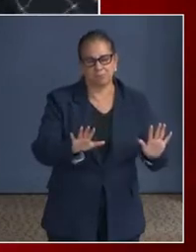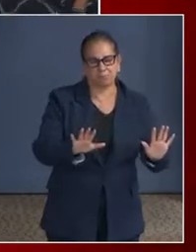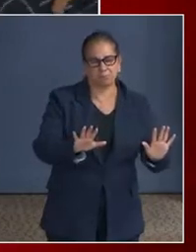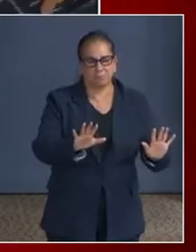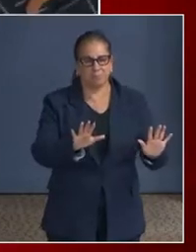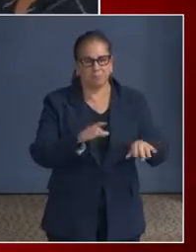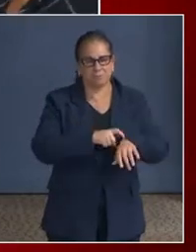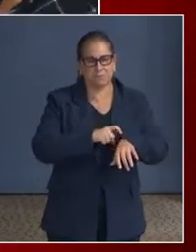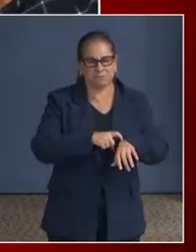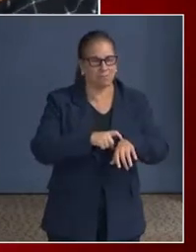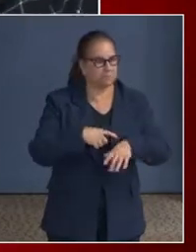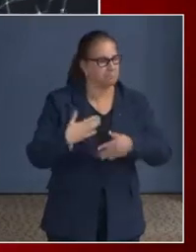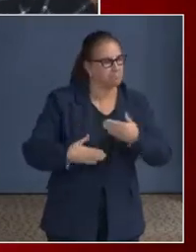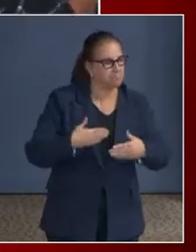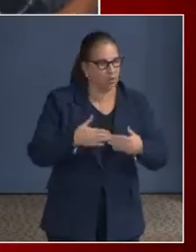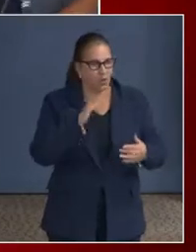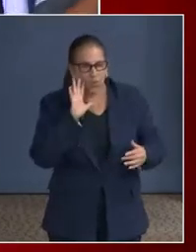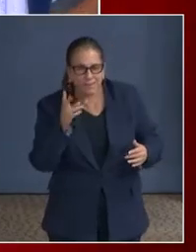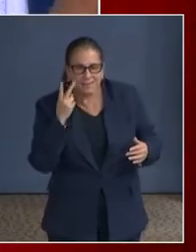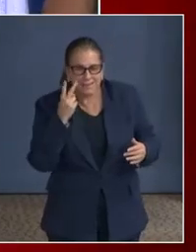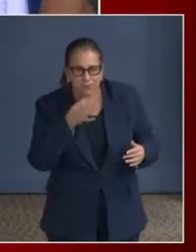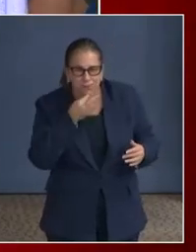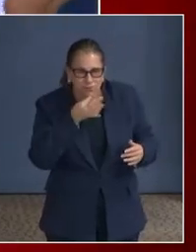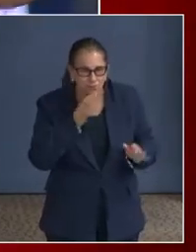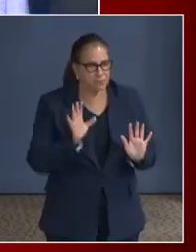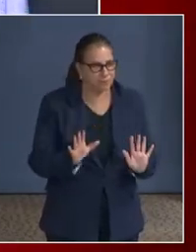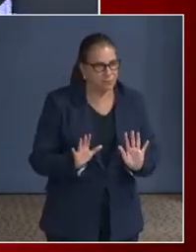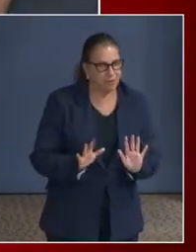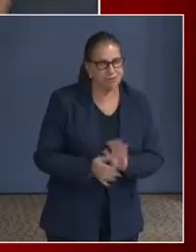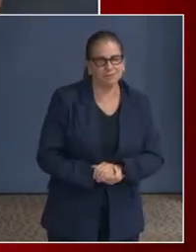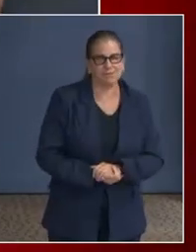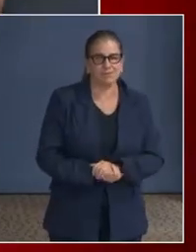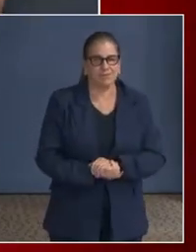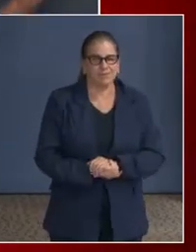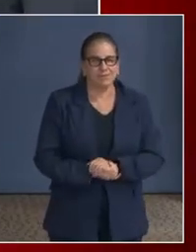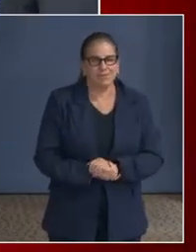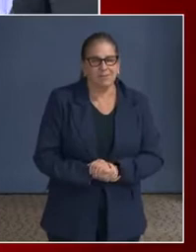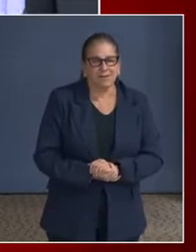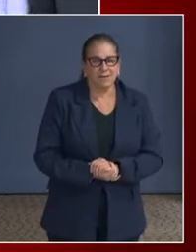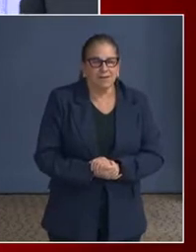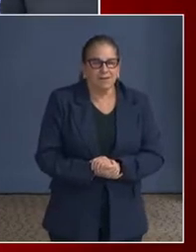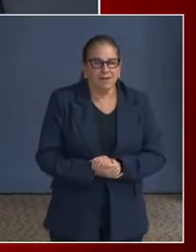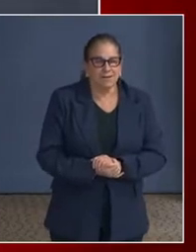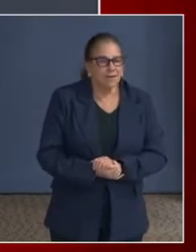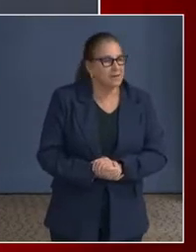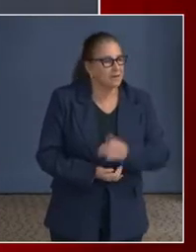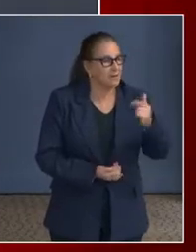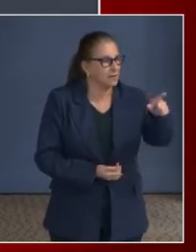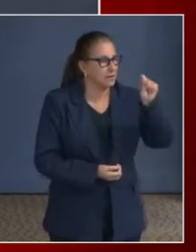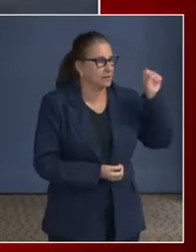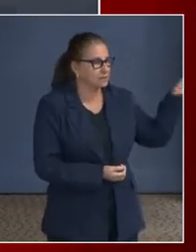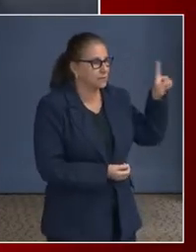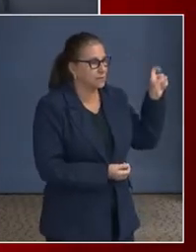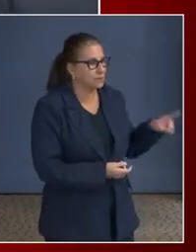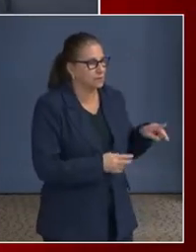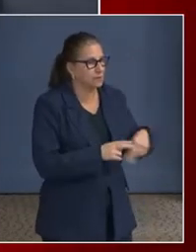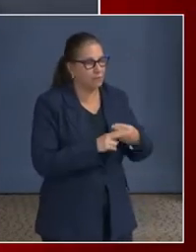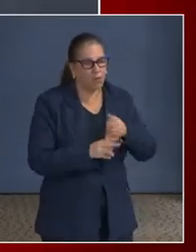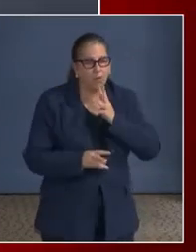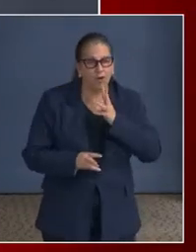Yes, sir, James. Mayor Bowser, in terms of the flooding that took place on Thursday, that